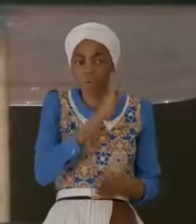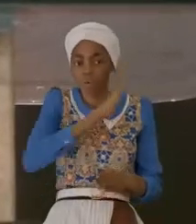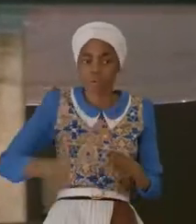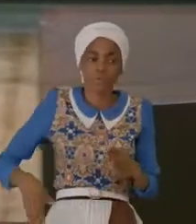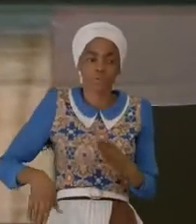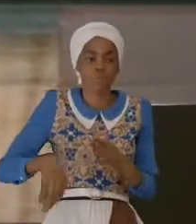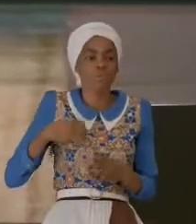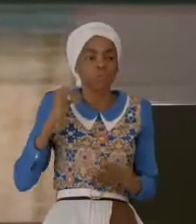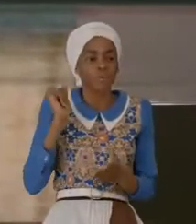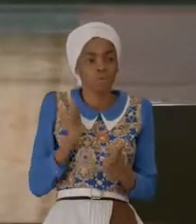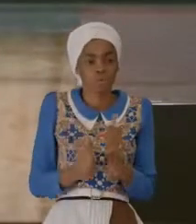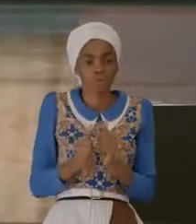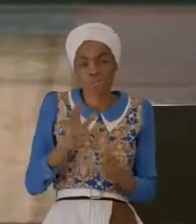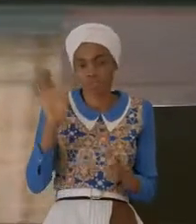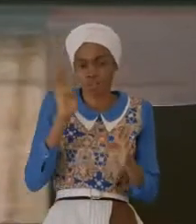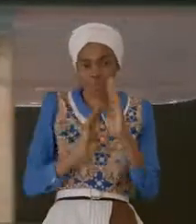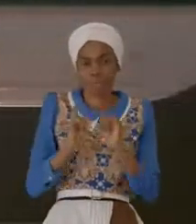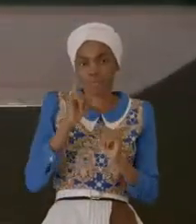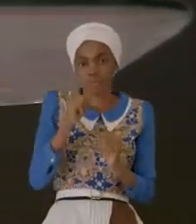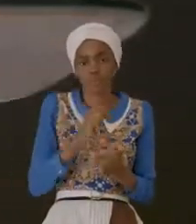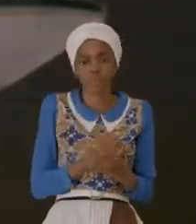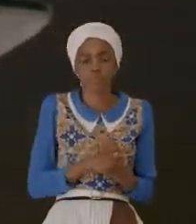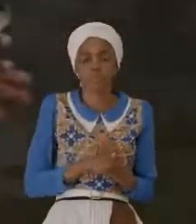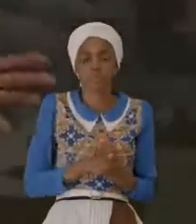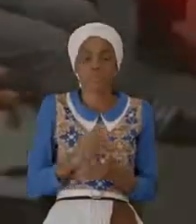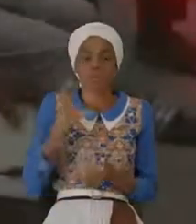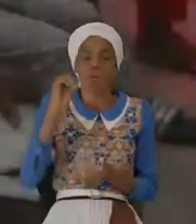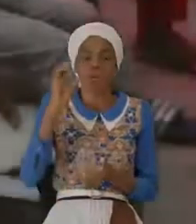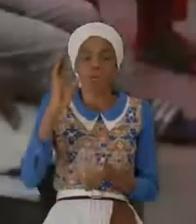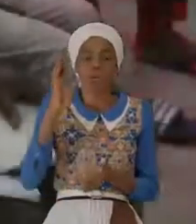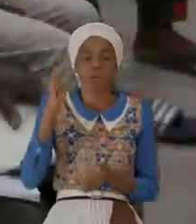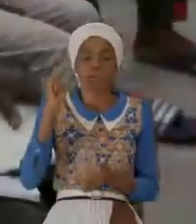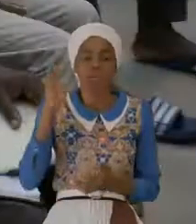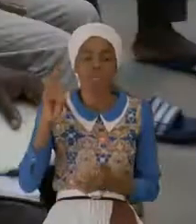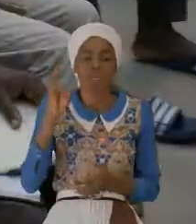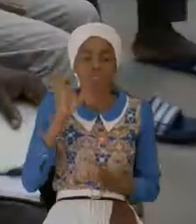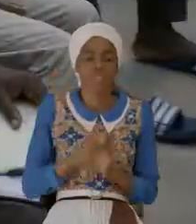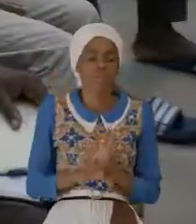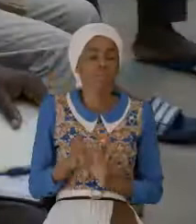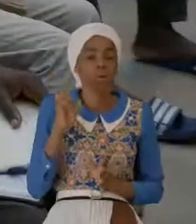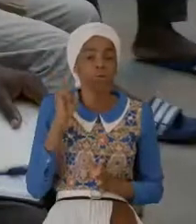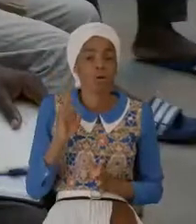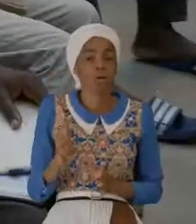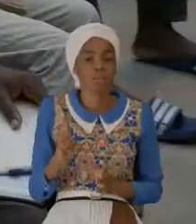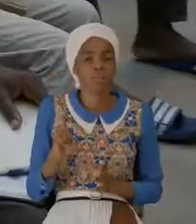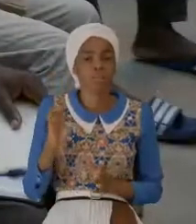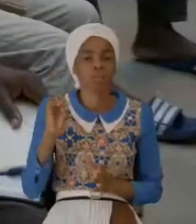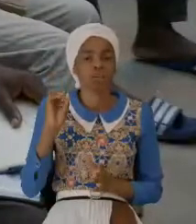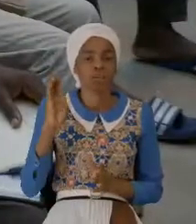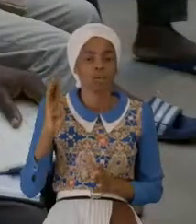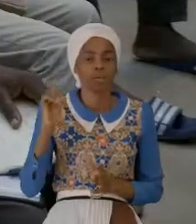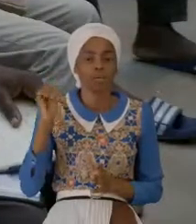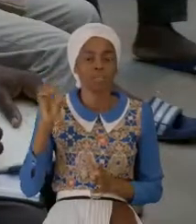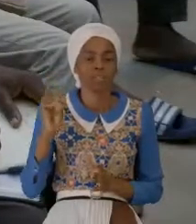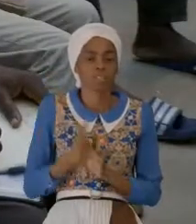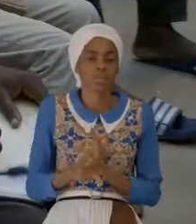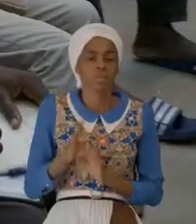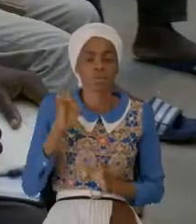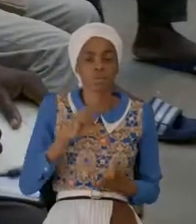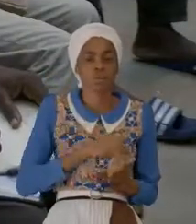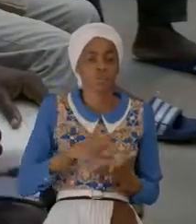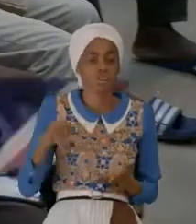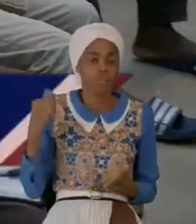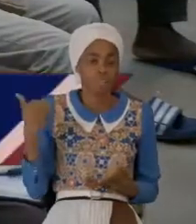chapter one of Obadiah Obadiah chapter one we're looking at verse 10.